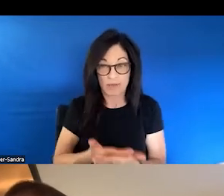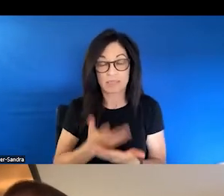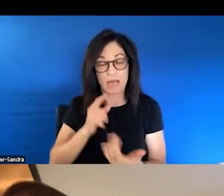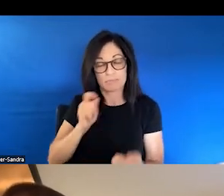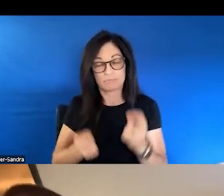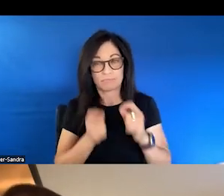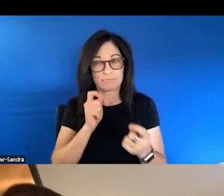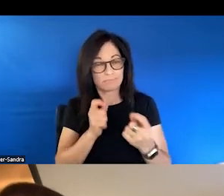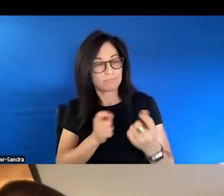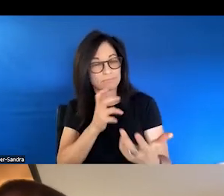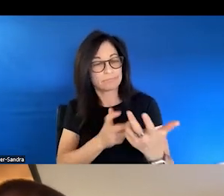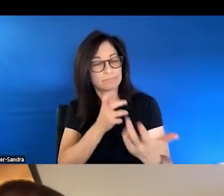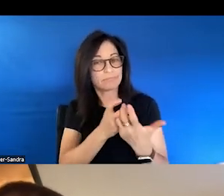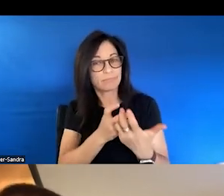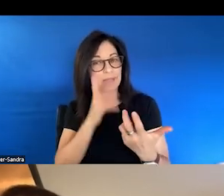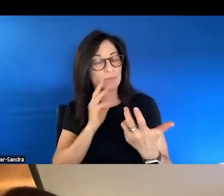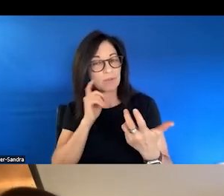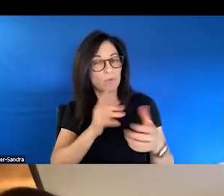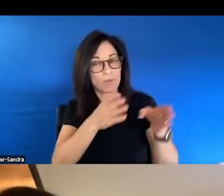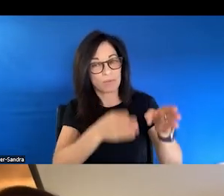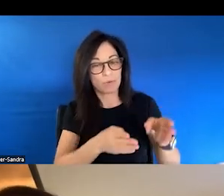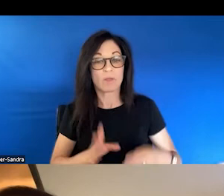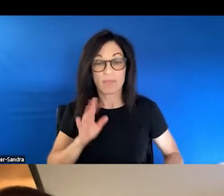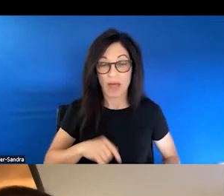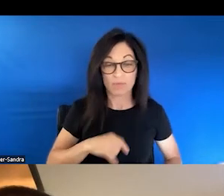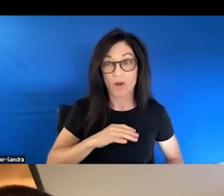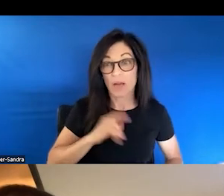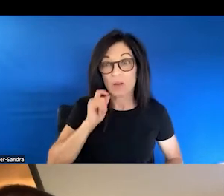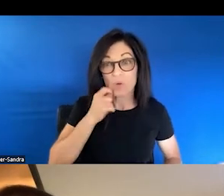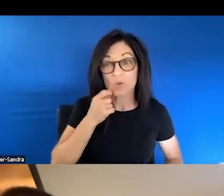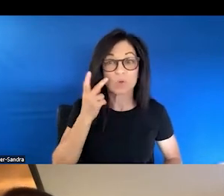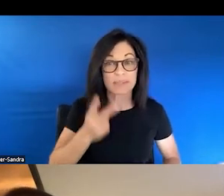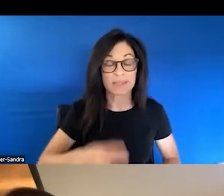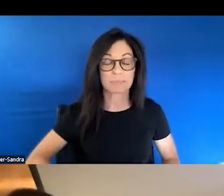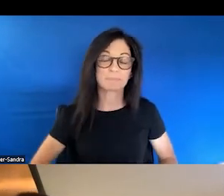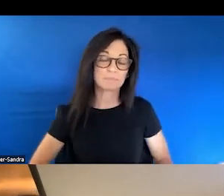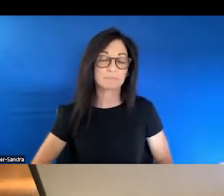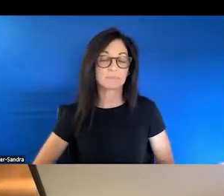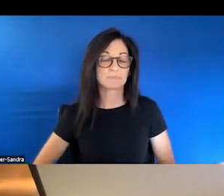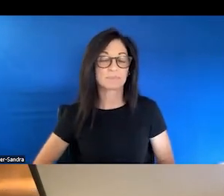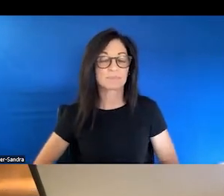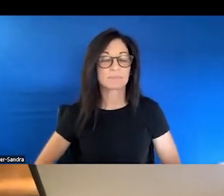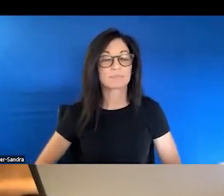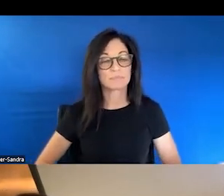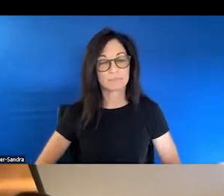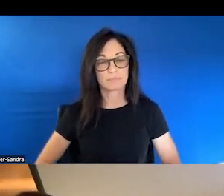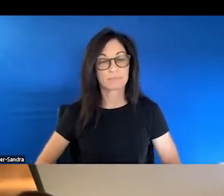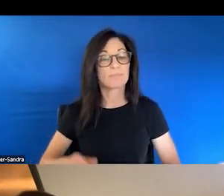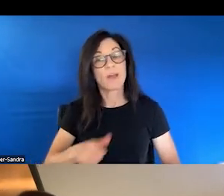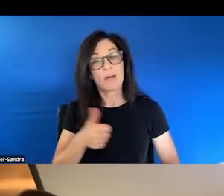the individual. That was very cool to see. The other thing that I really want to point out is the slide